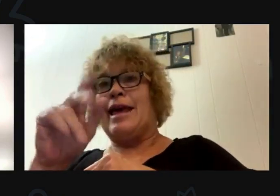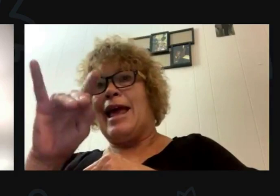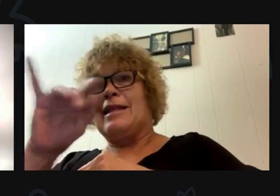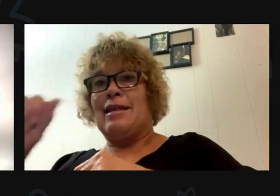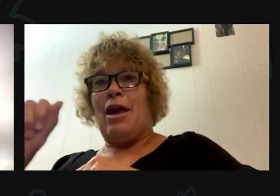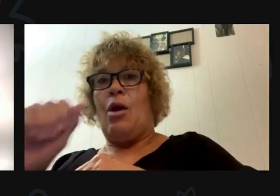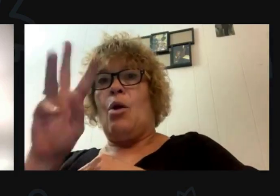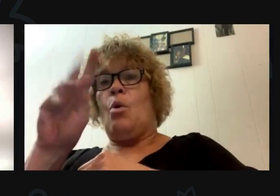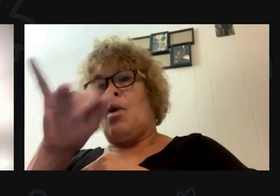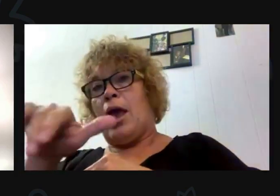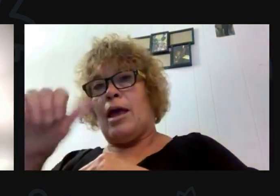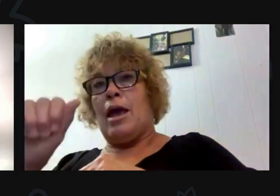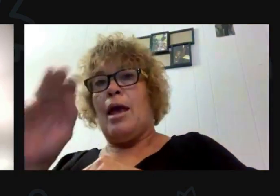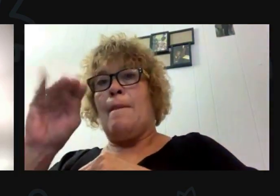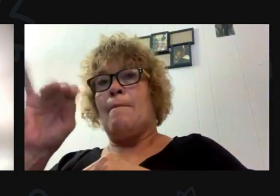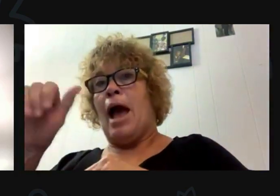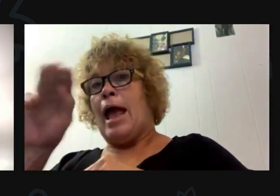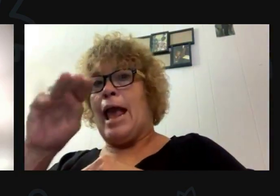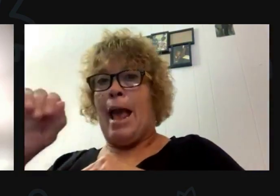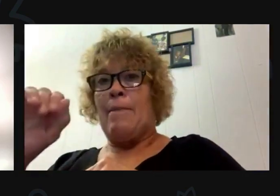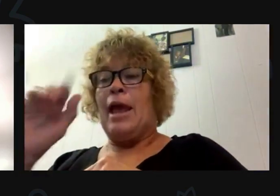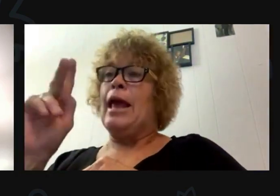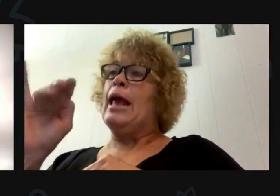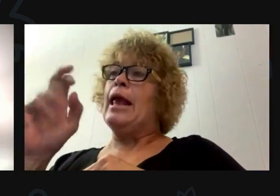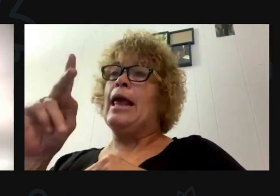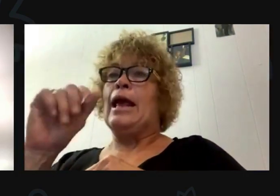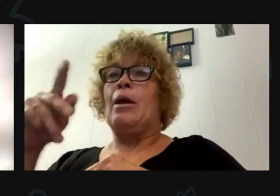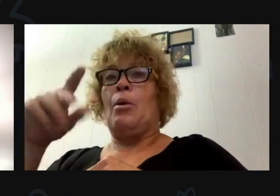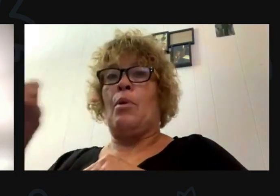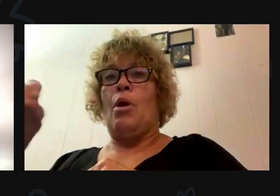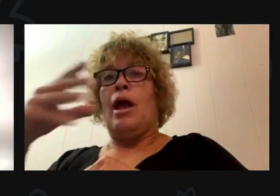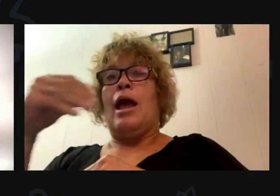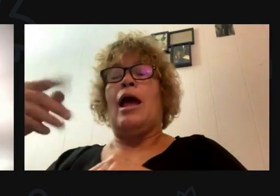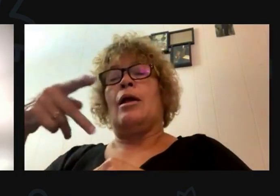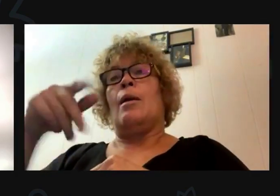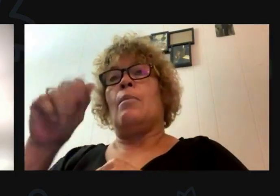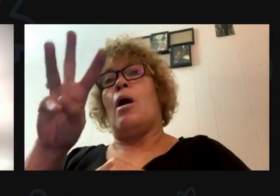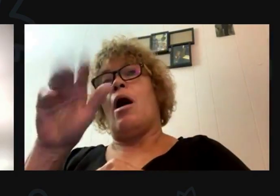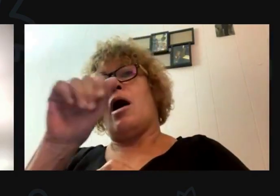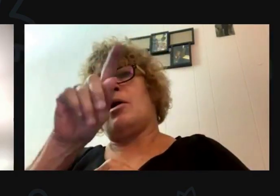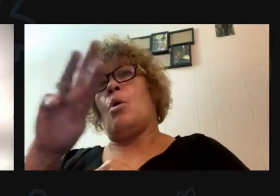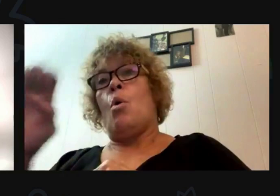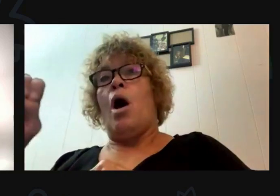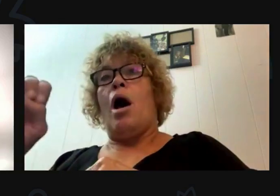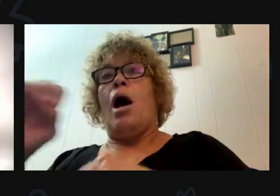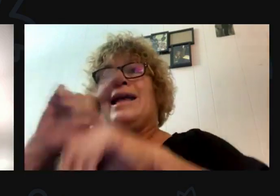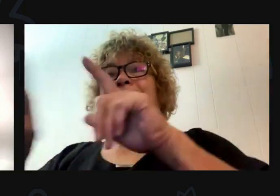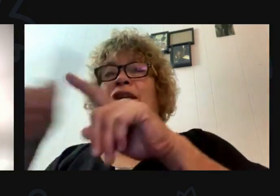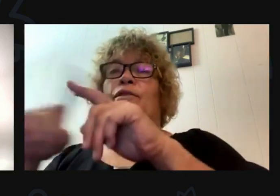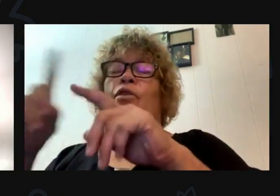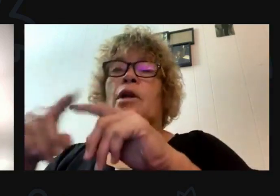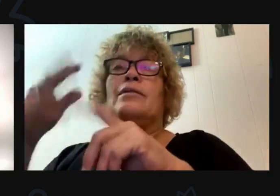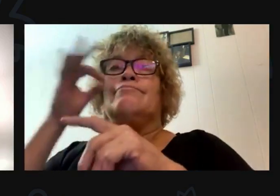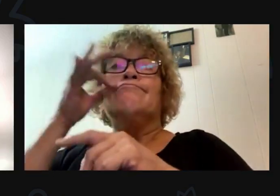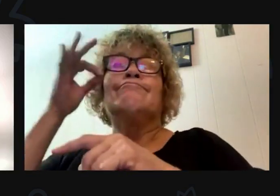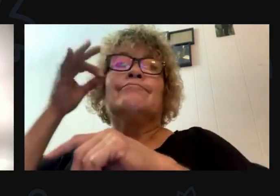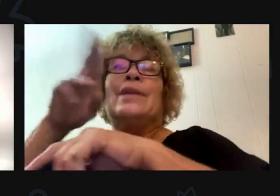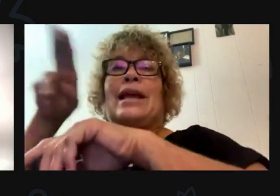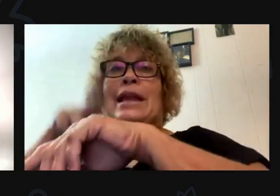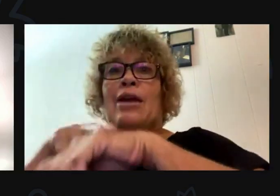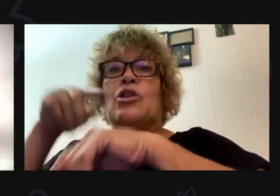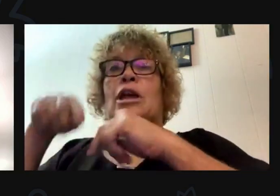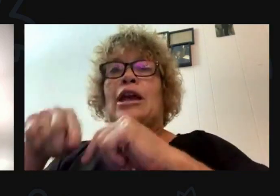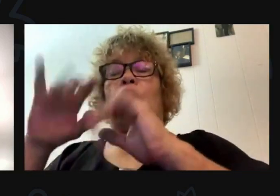Wayuu, Miami, Kickapoo, and Potawatomi nations. Native Americans shaped the landscape that the Forest Preserve District